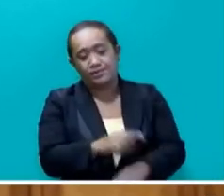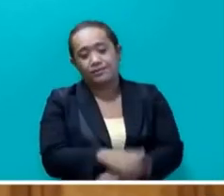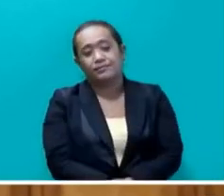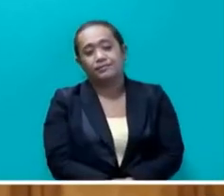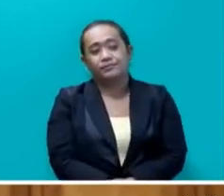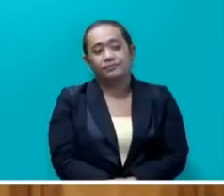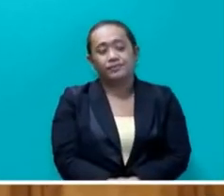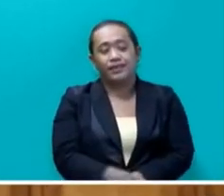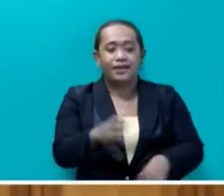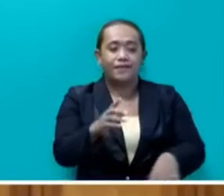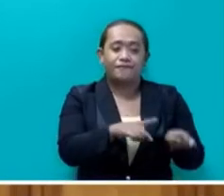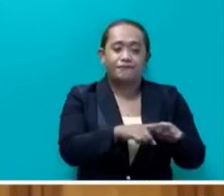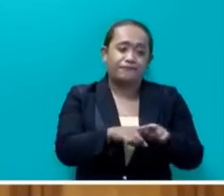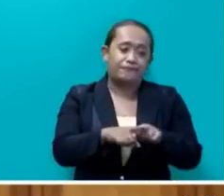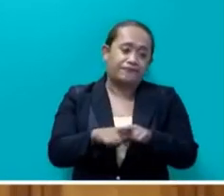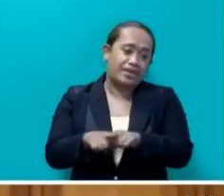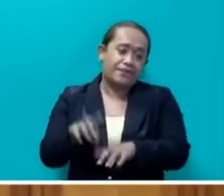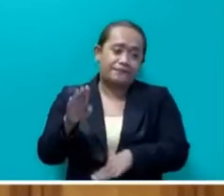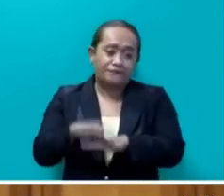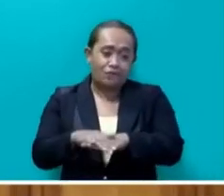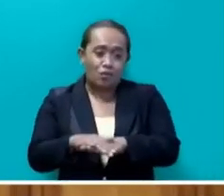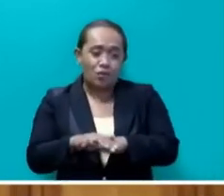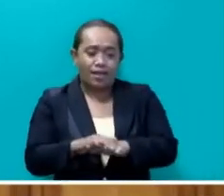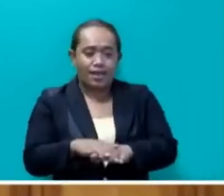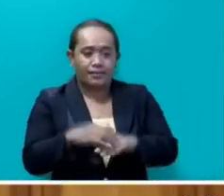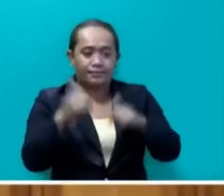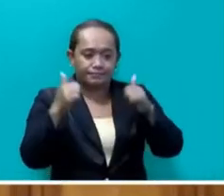a meaningful and constructive manner.